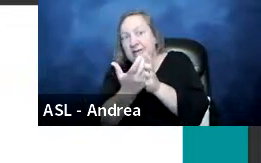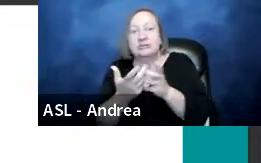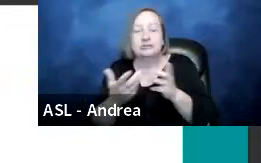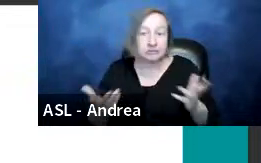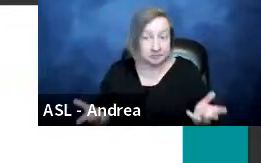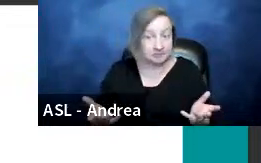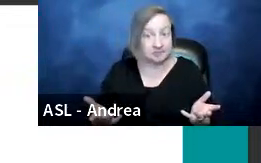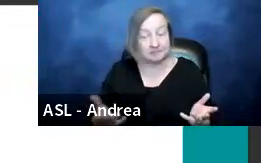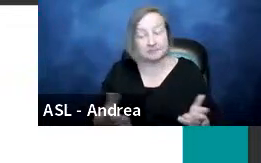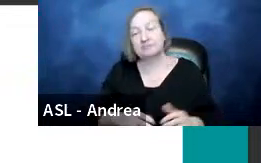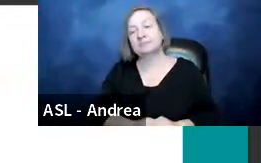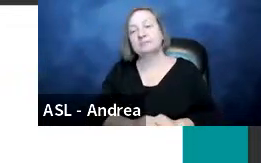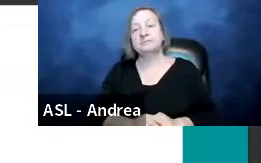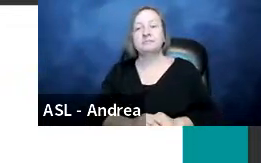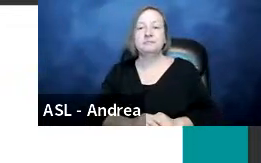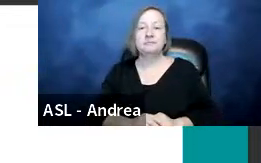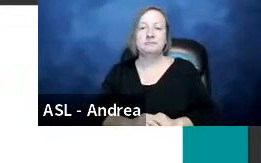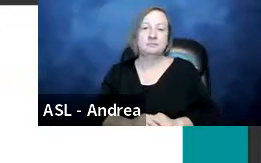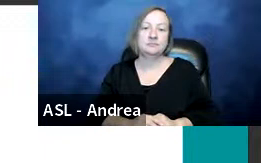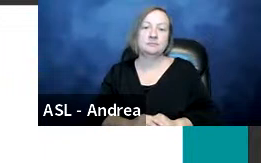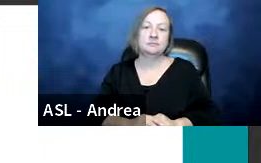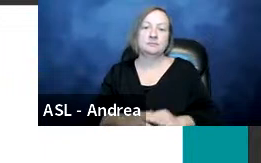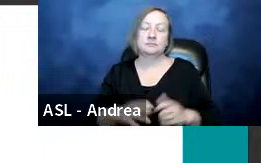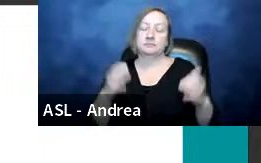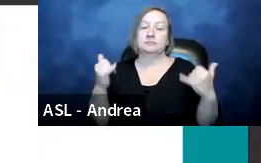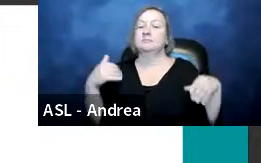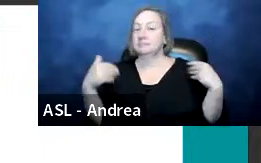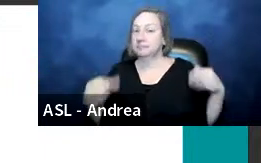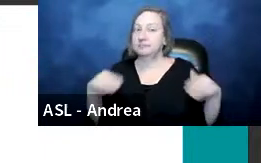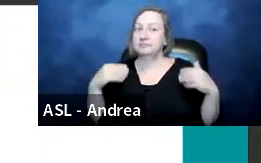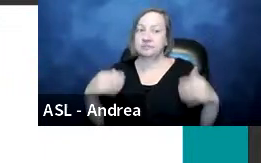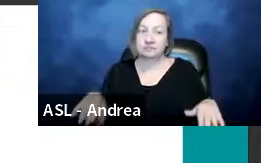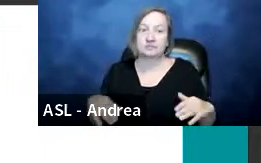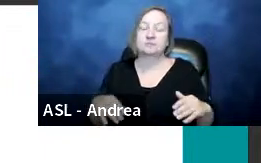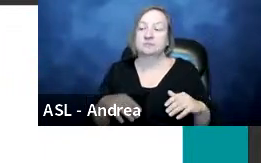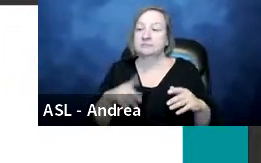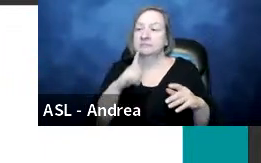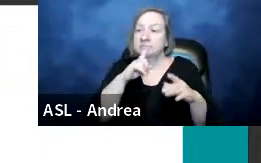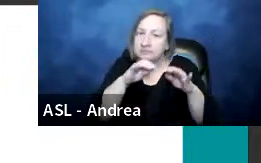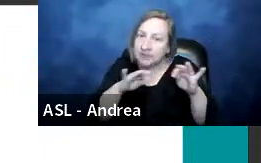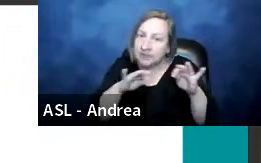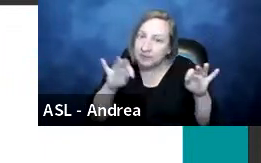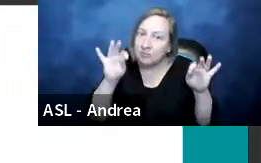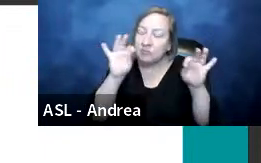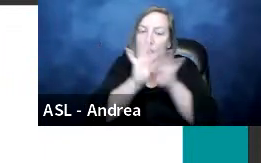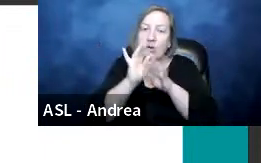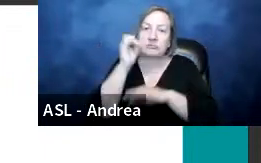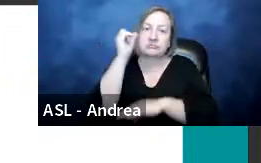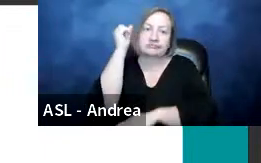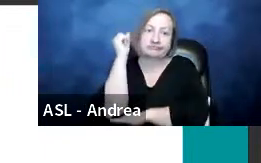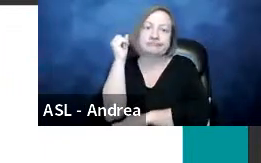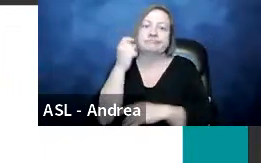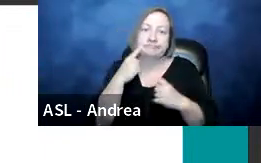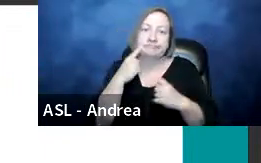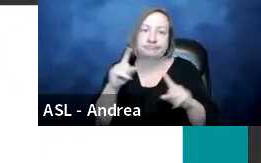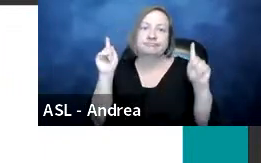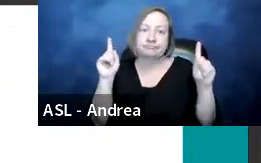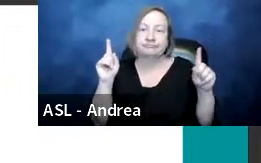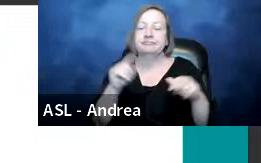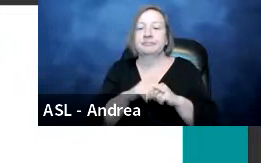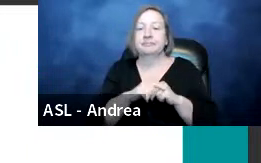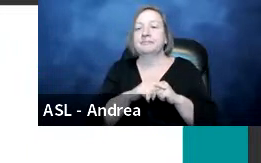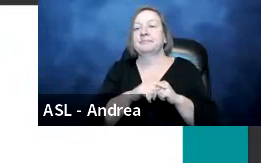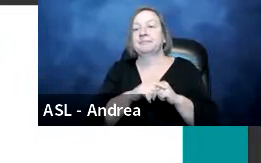So this is a tremendously important milestone. This was one